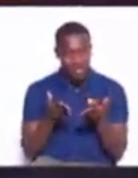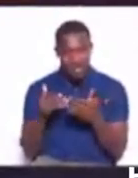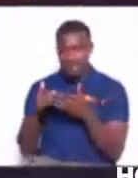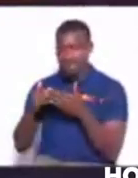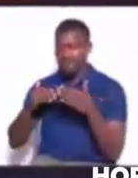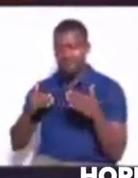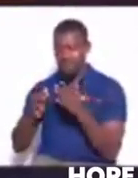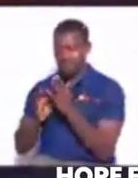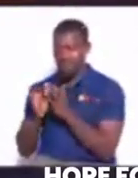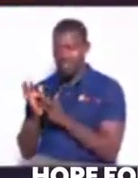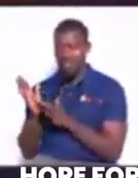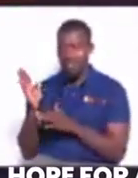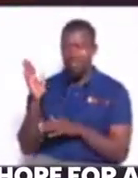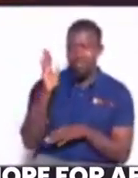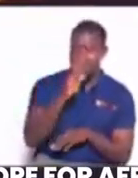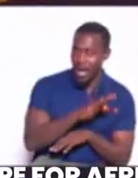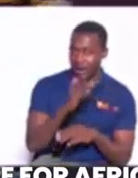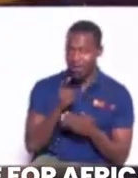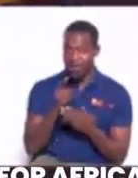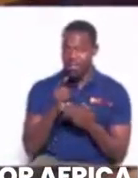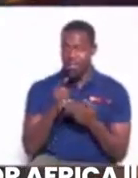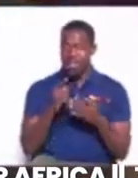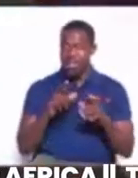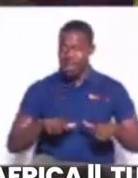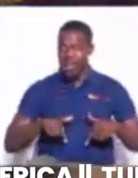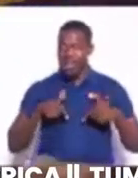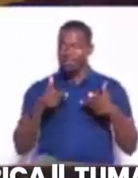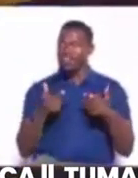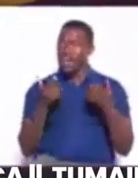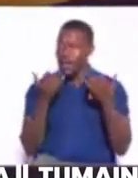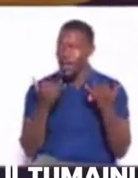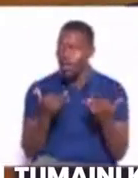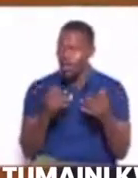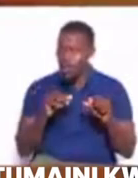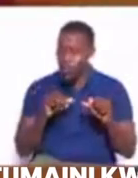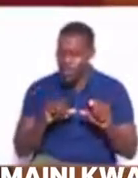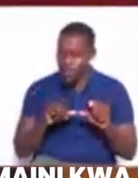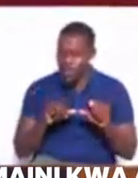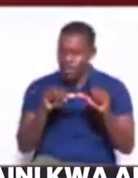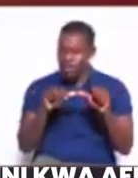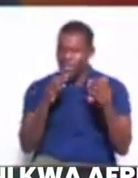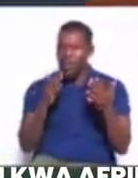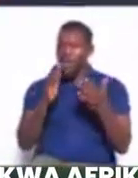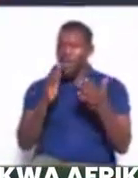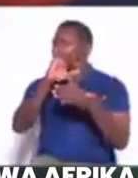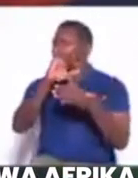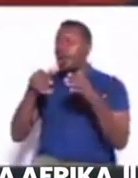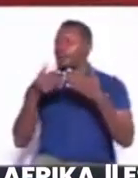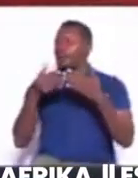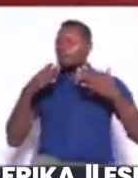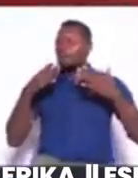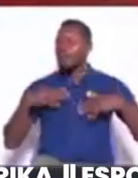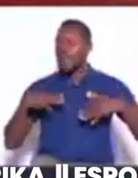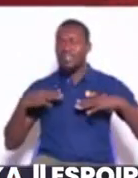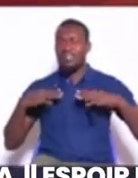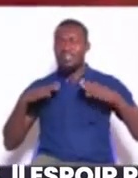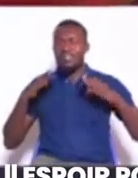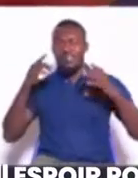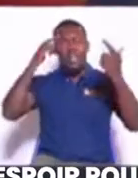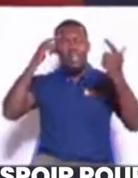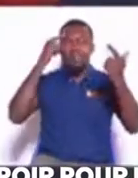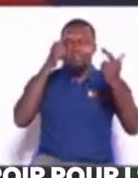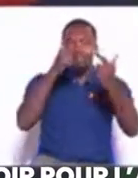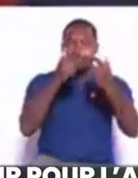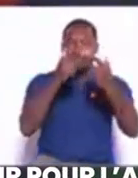coming of Jesus, living when the destinies of all human beings are to be settled,